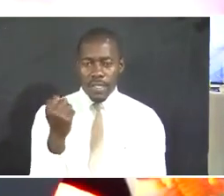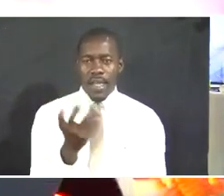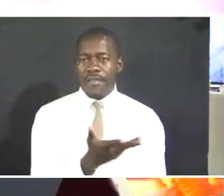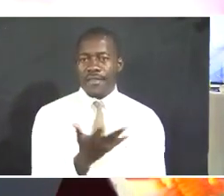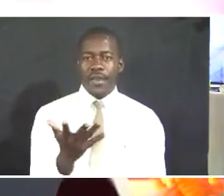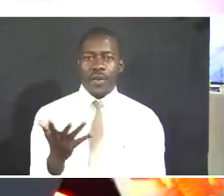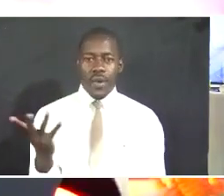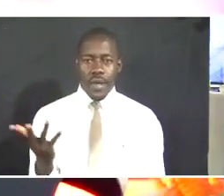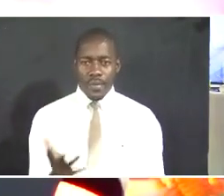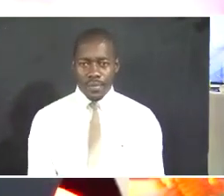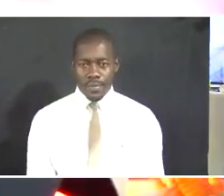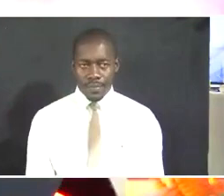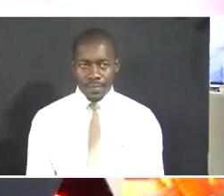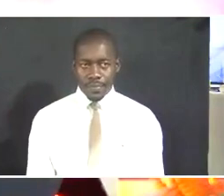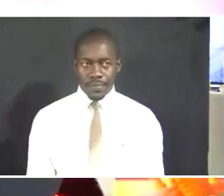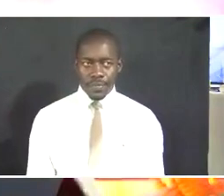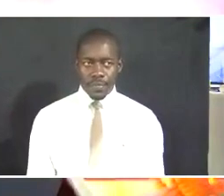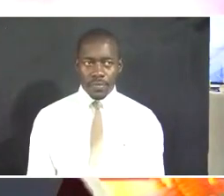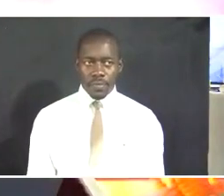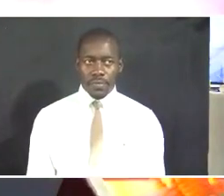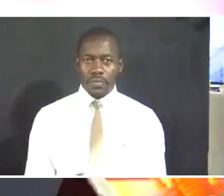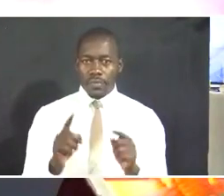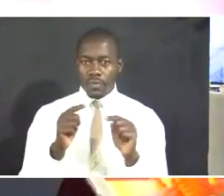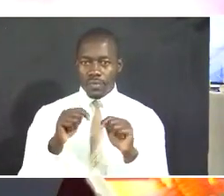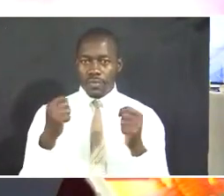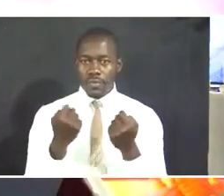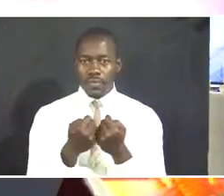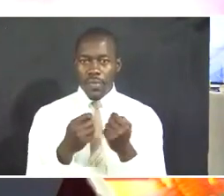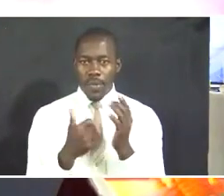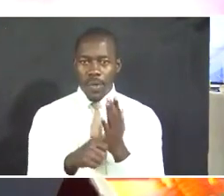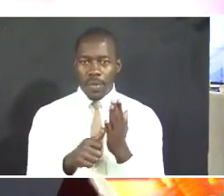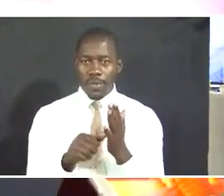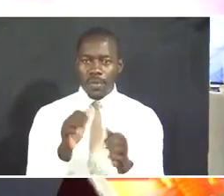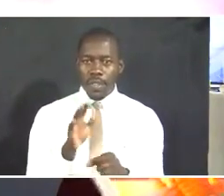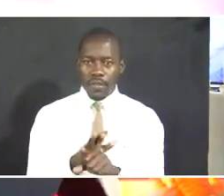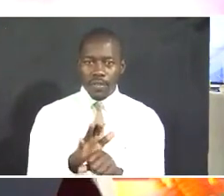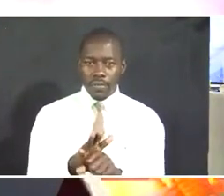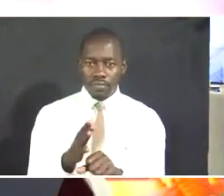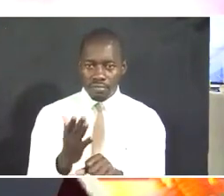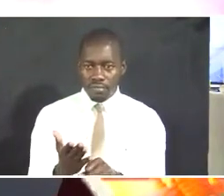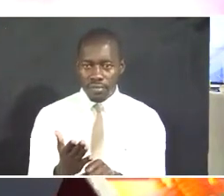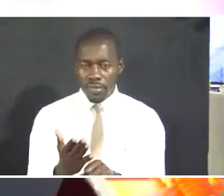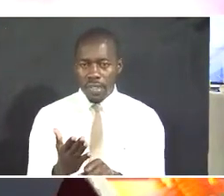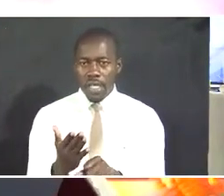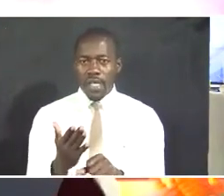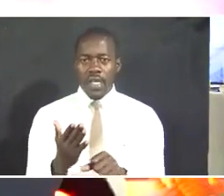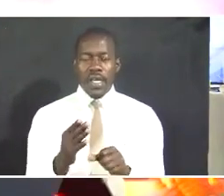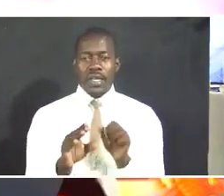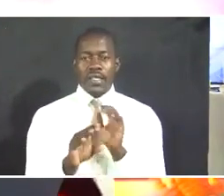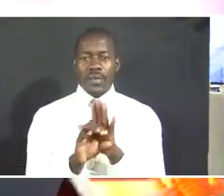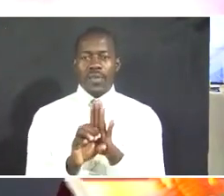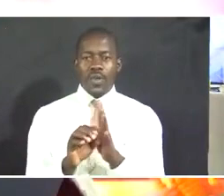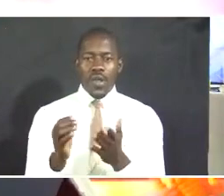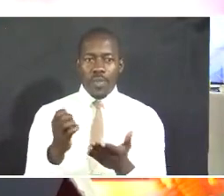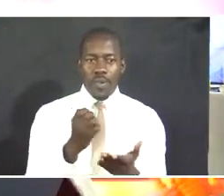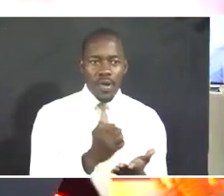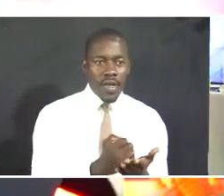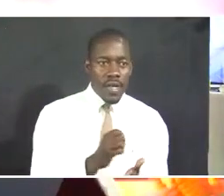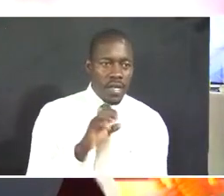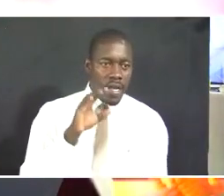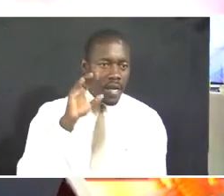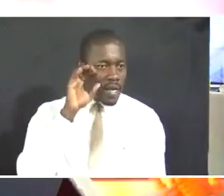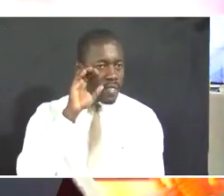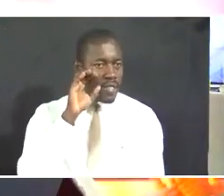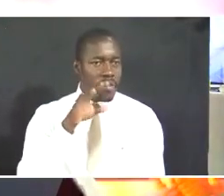where nepotism and tribalism is taking root. Why you want to employ your cousin, you want to employ your brother, you want to employ a person from